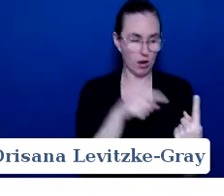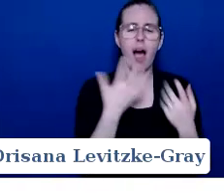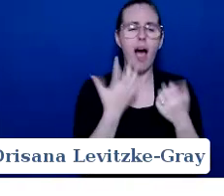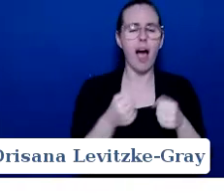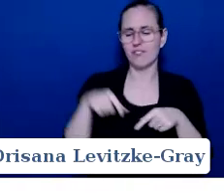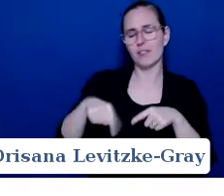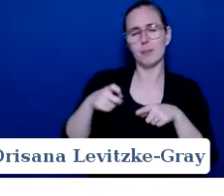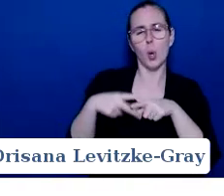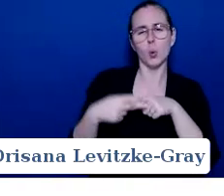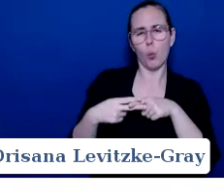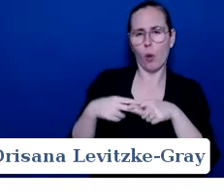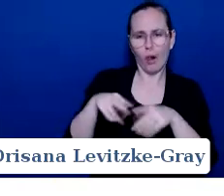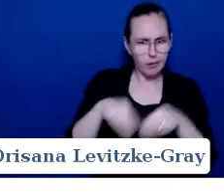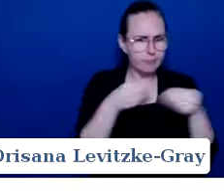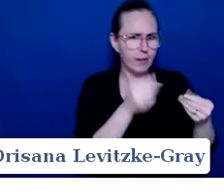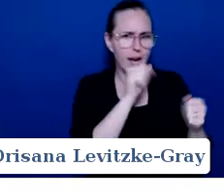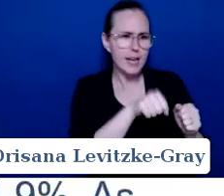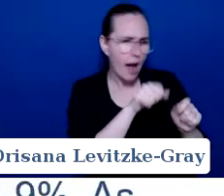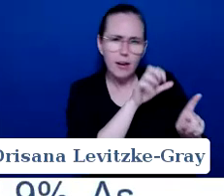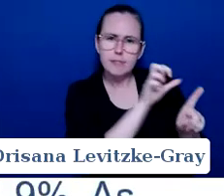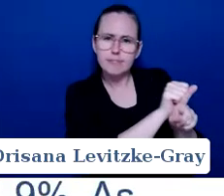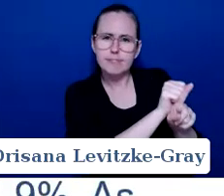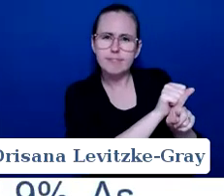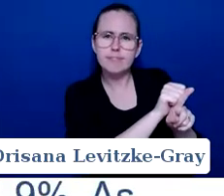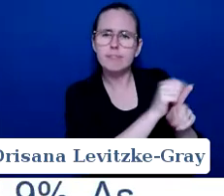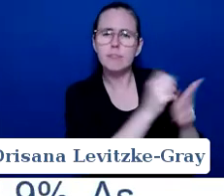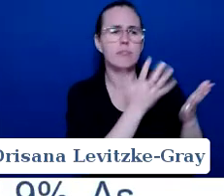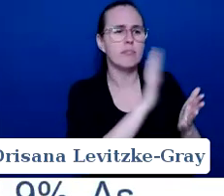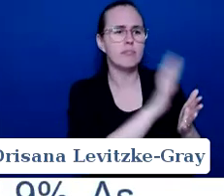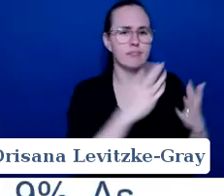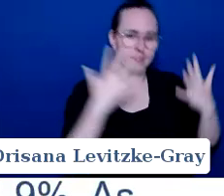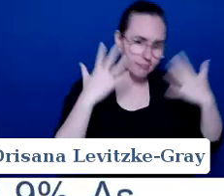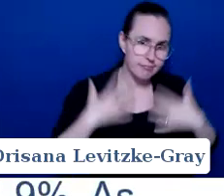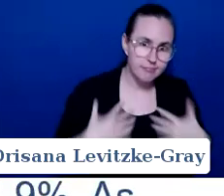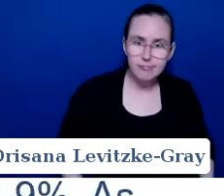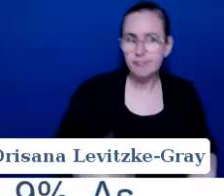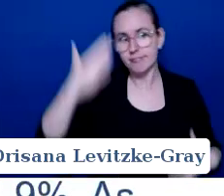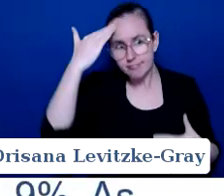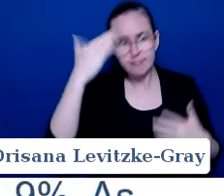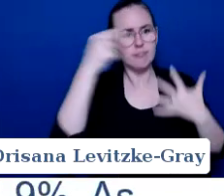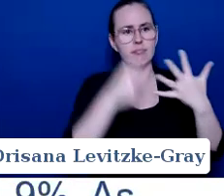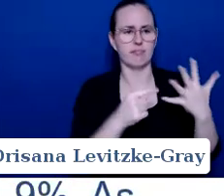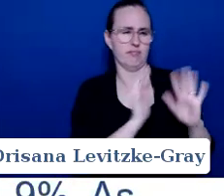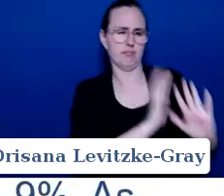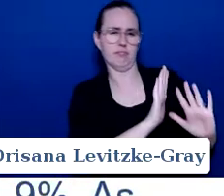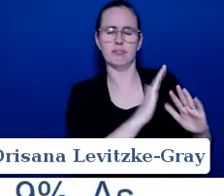it's who does and the different variation of this tool. So now I'm starting with three examples, how